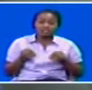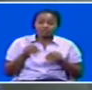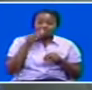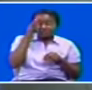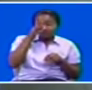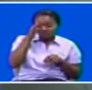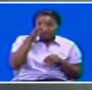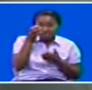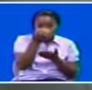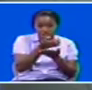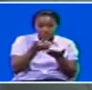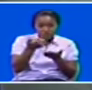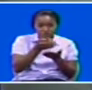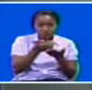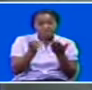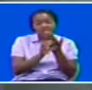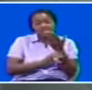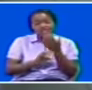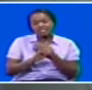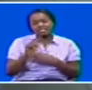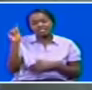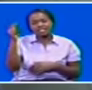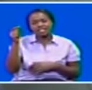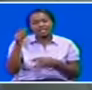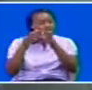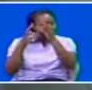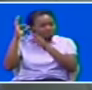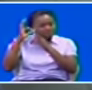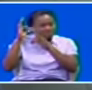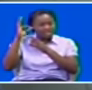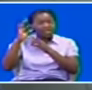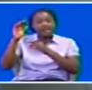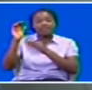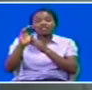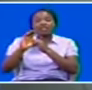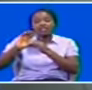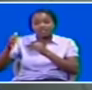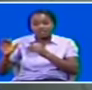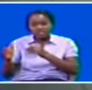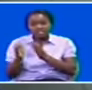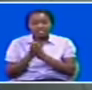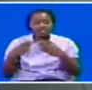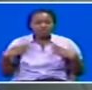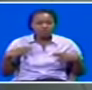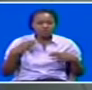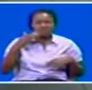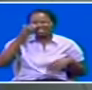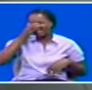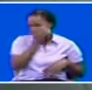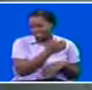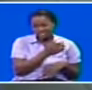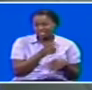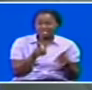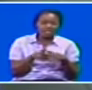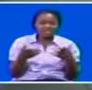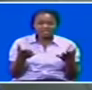economy of this country will be dependent on counties and peoples that have been neglected and treated with the